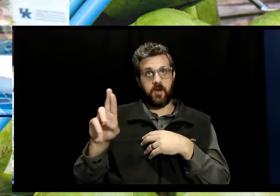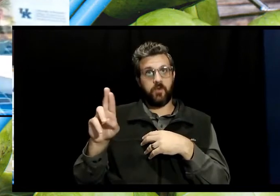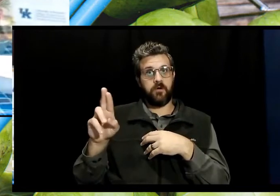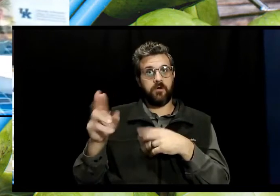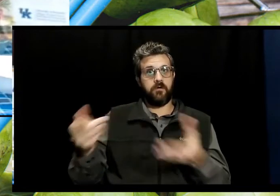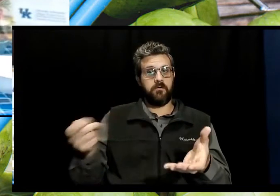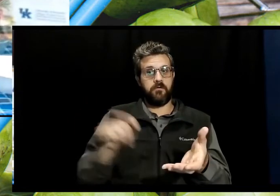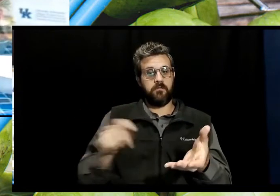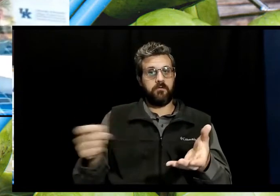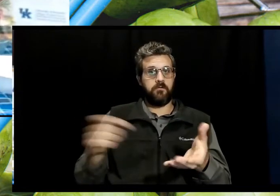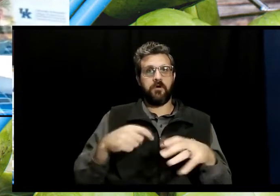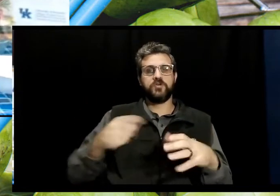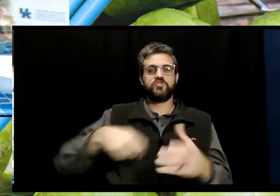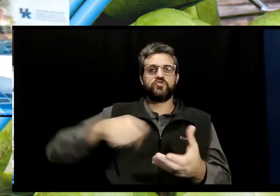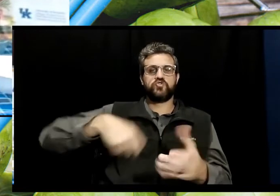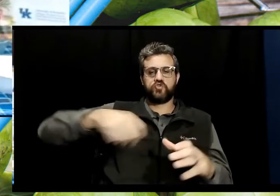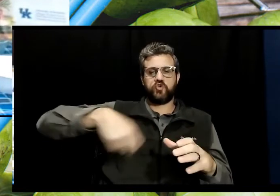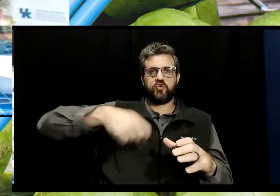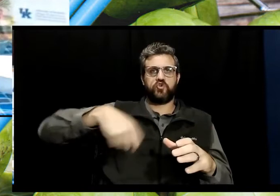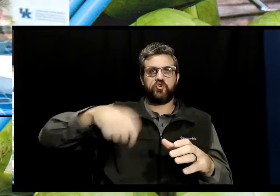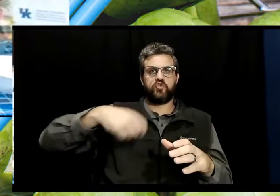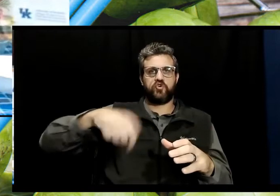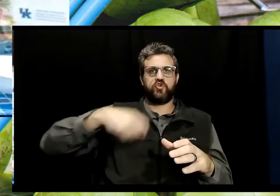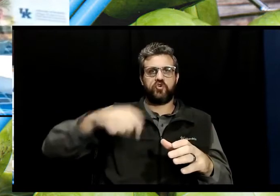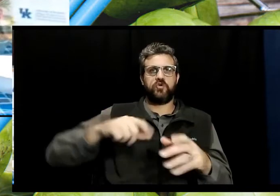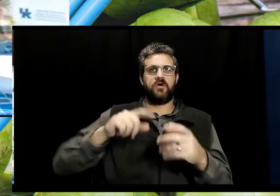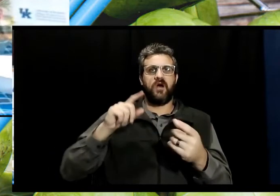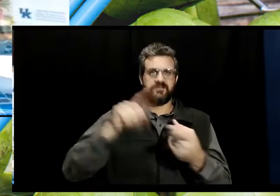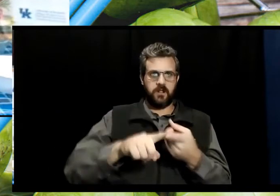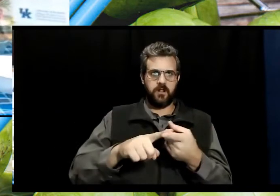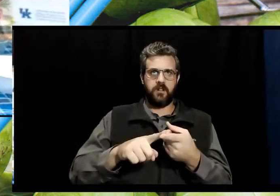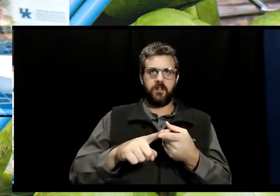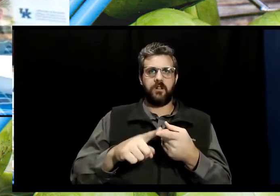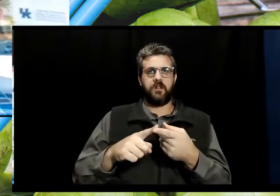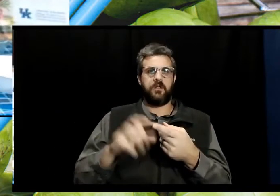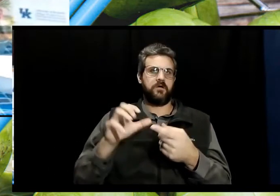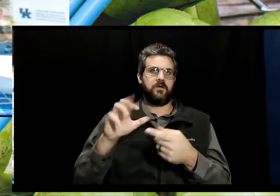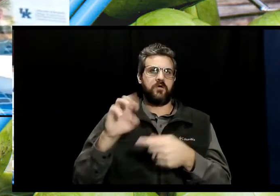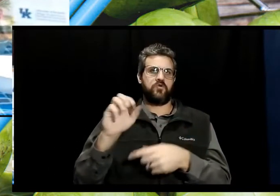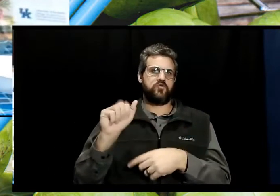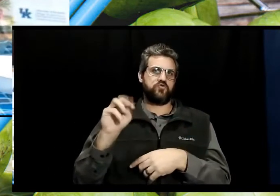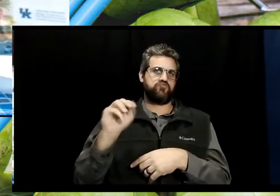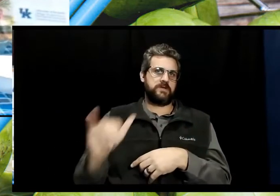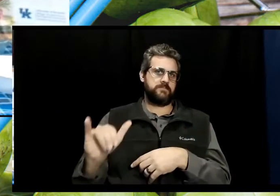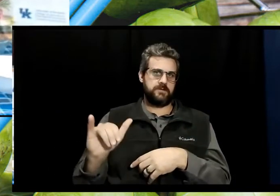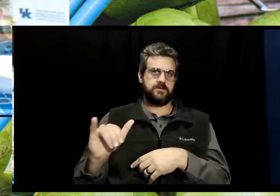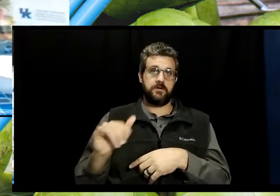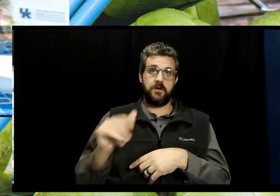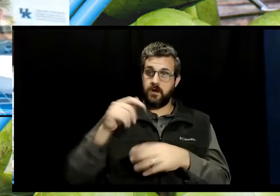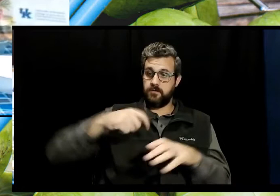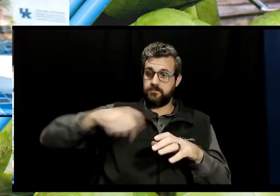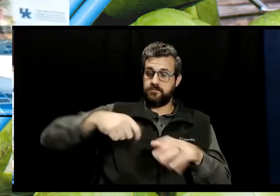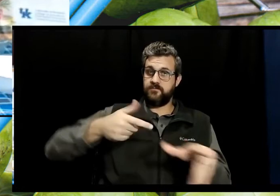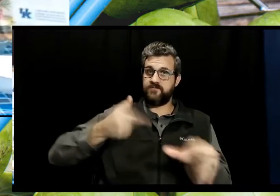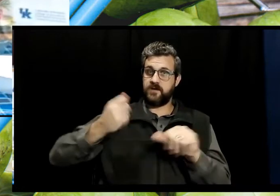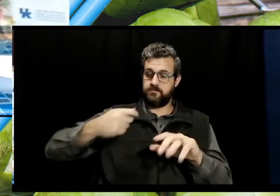to stir this together until it's nice and creamy. Now you do want to work kind of fast